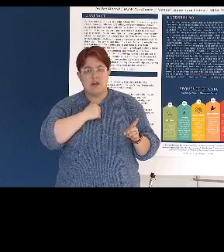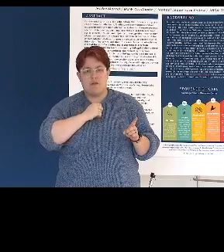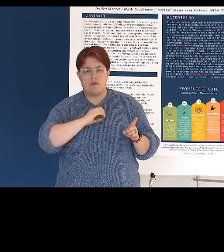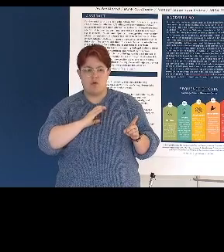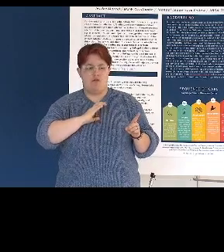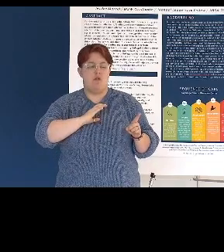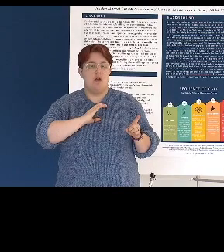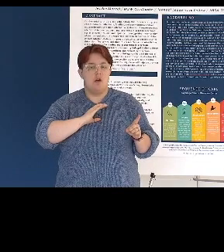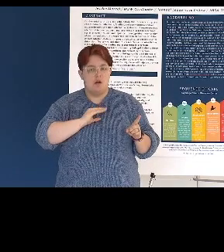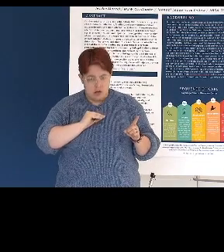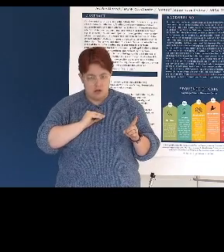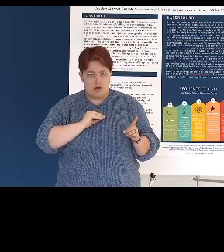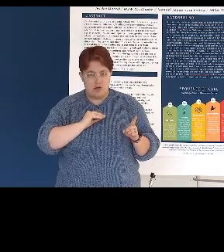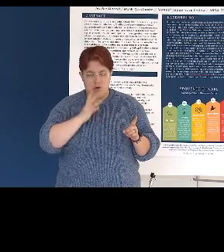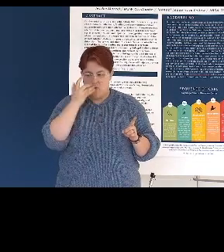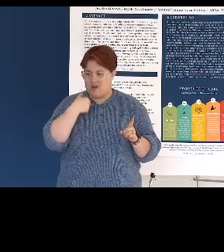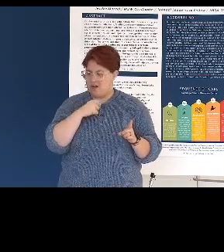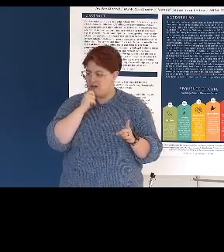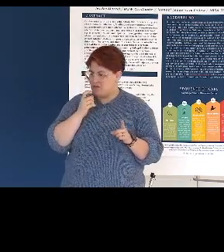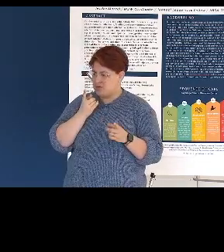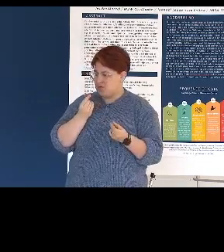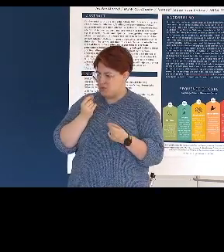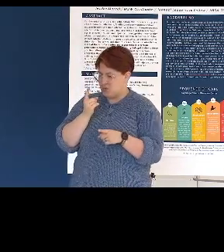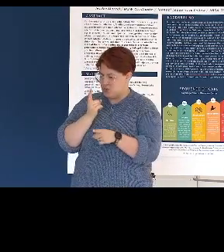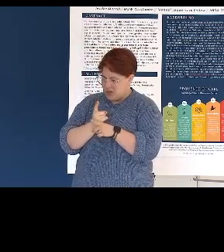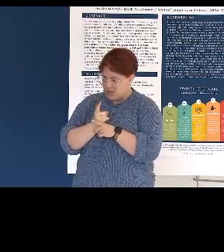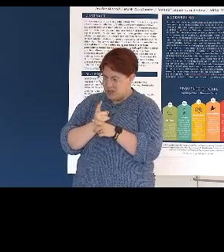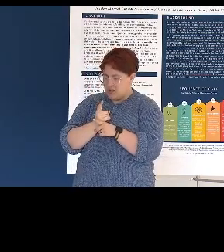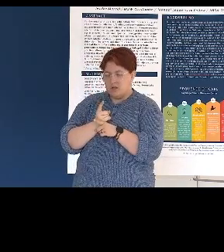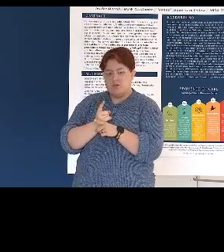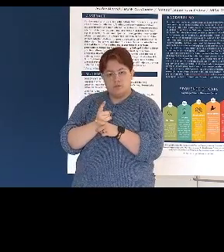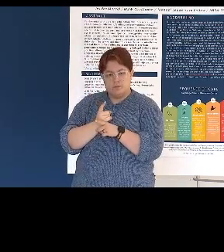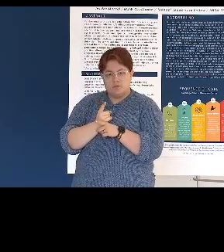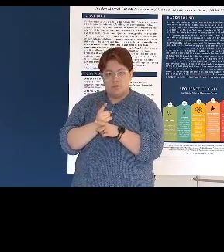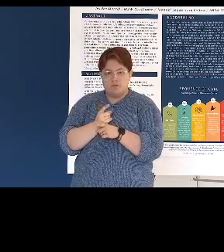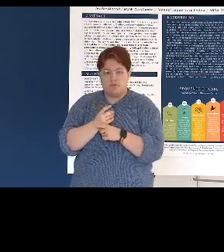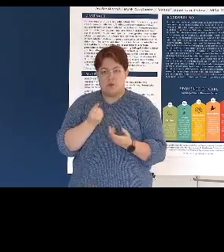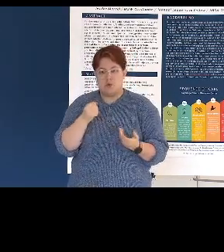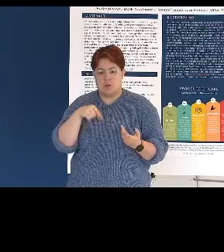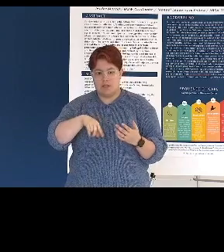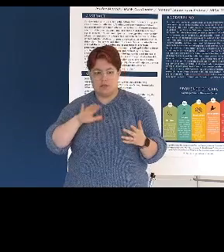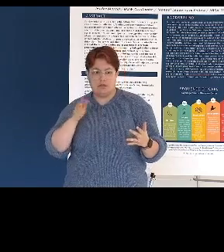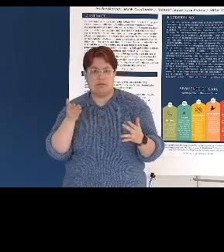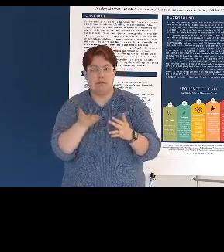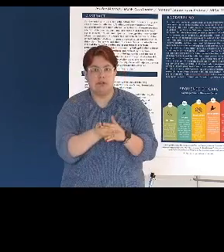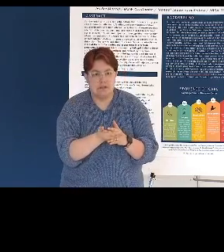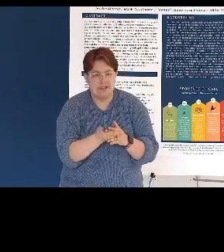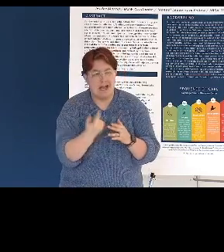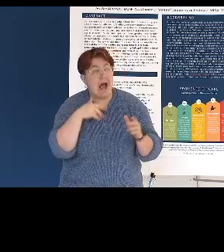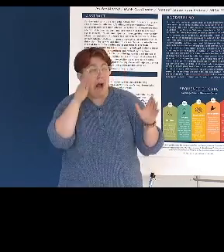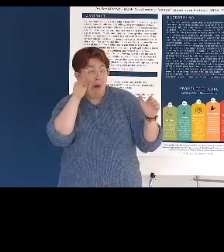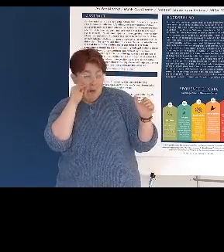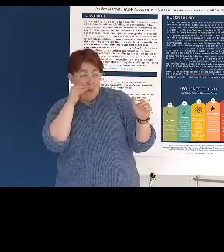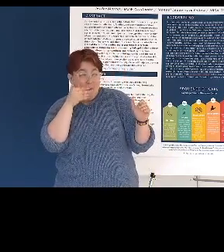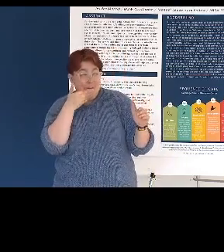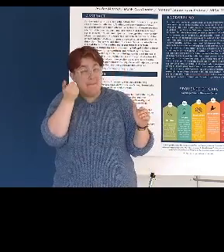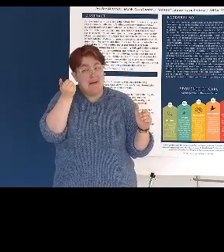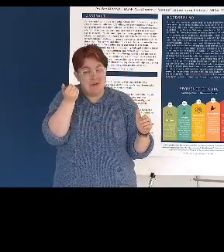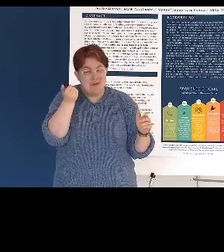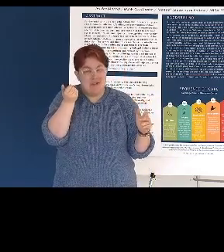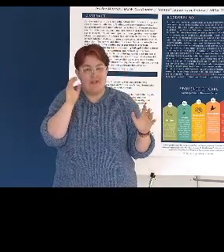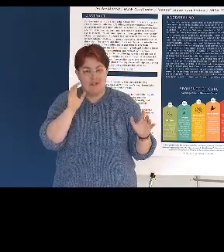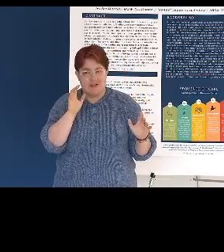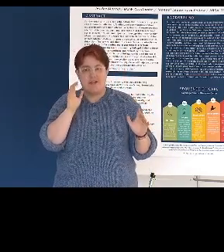all because they didn't do something right. And so this intervention, I hope, is better than this because